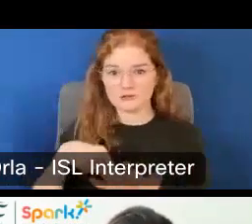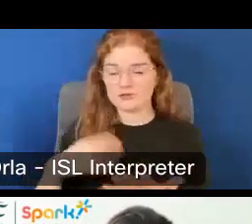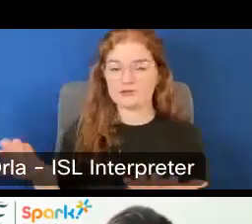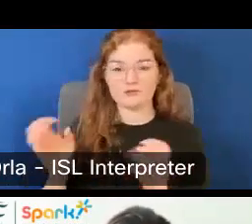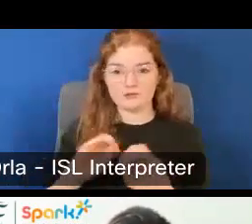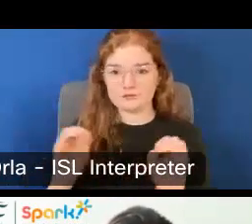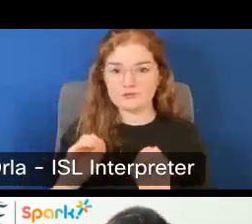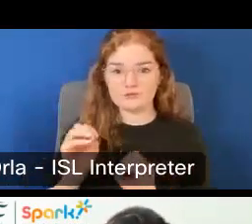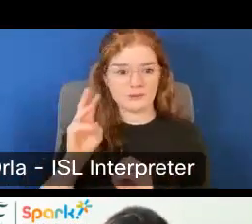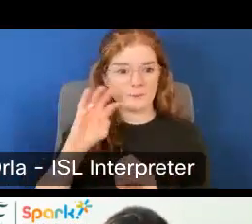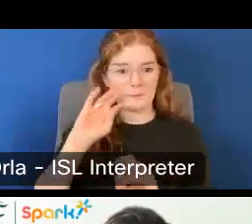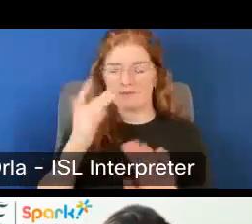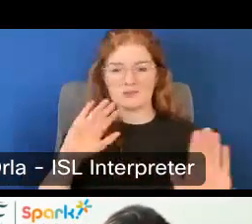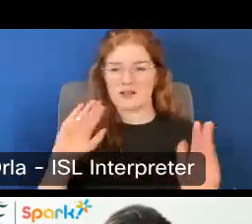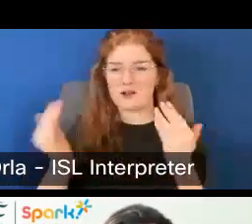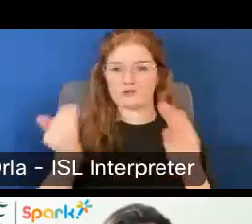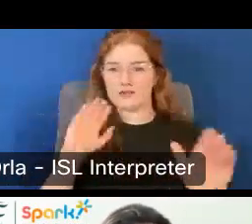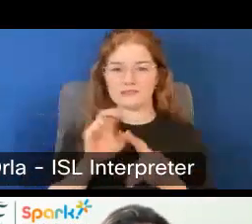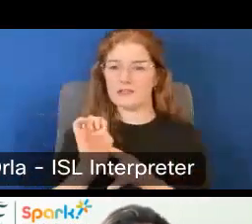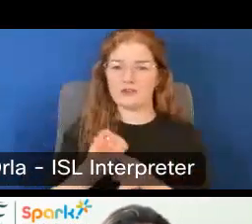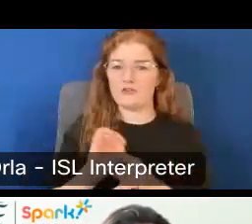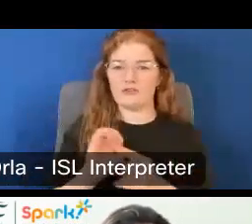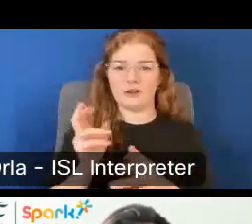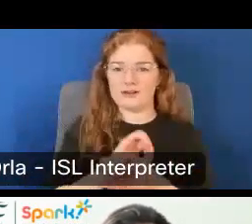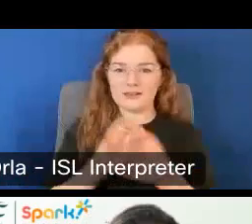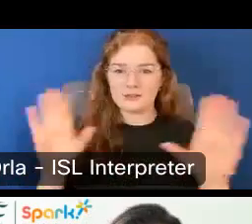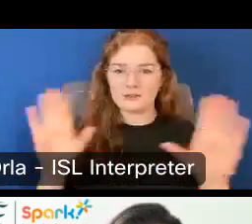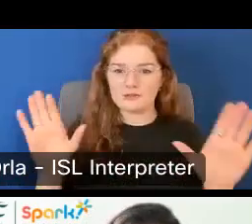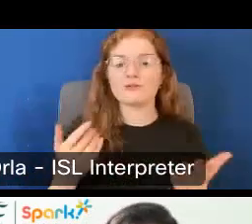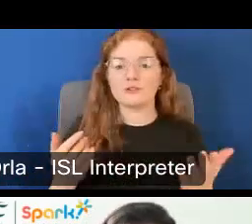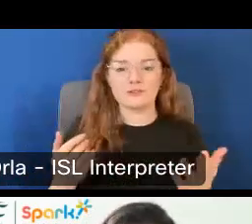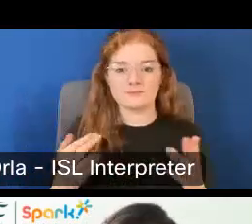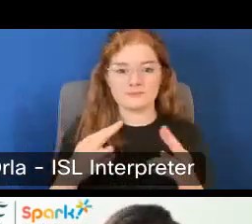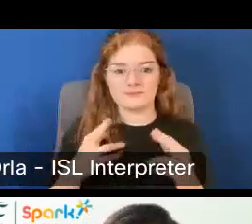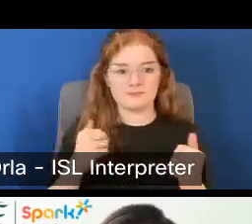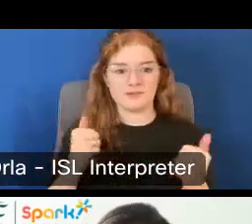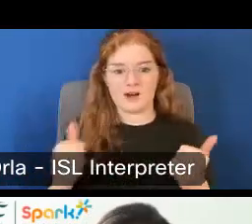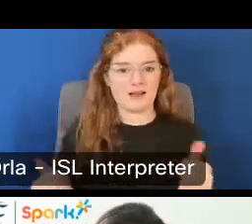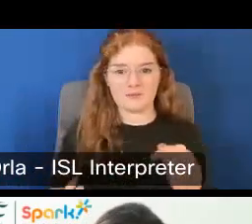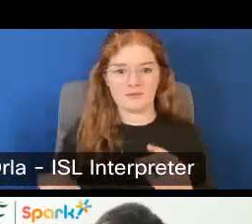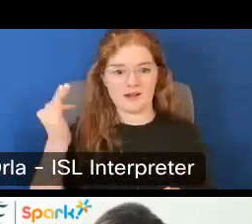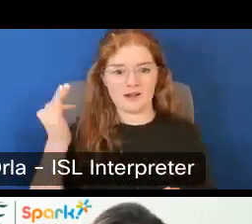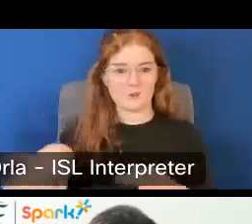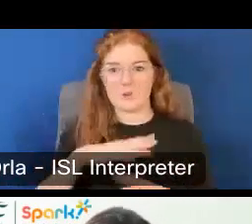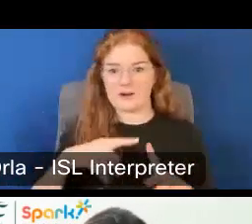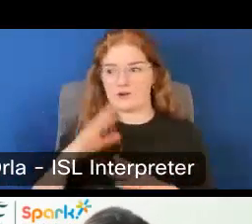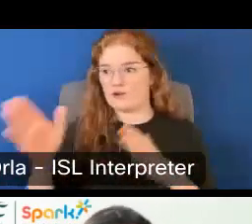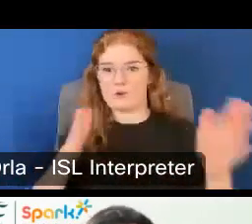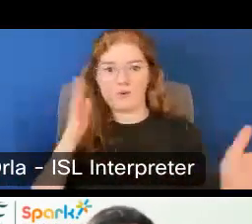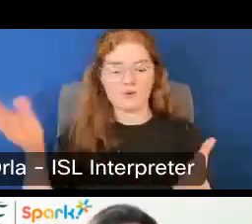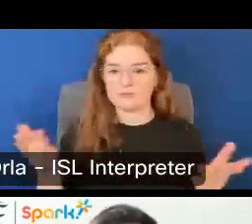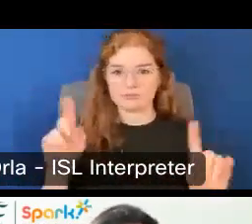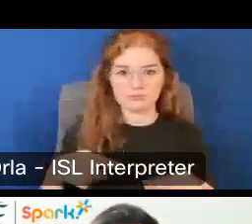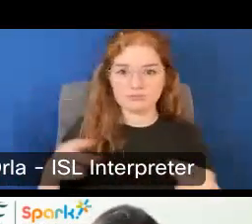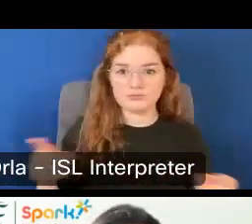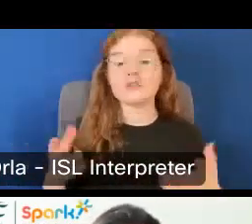there because the contrast wasn't enough. They weren't able to find out where the different areas were. And so through